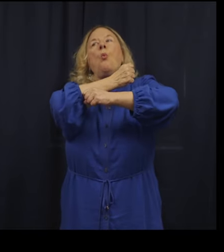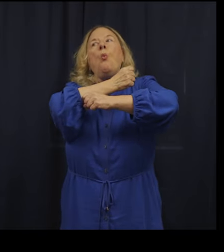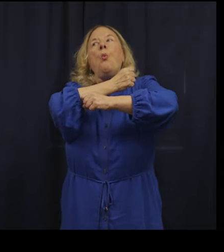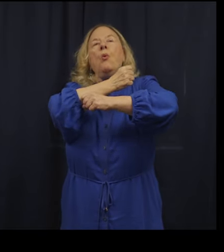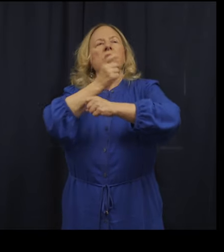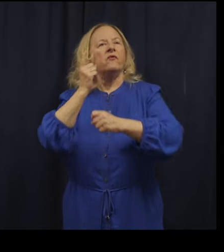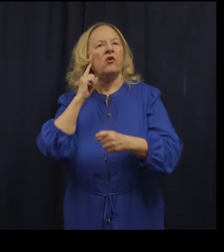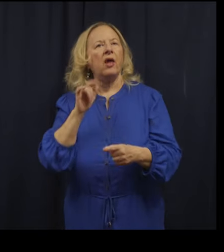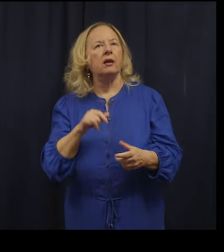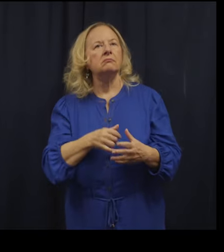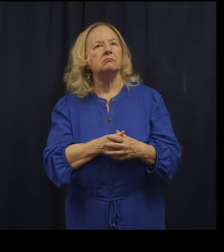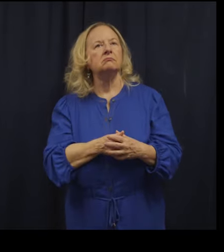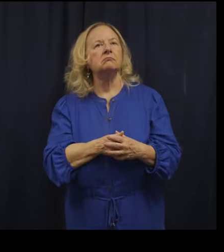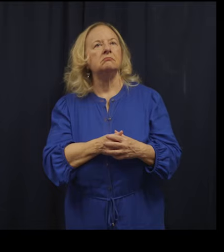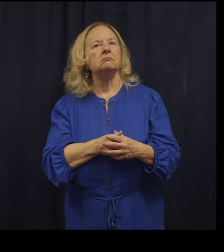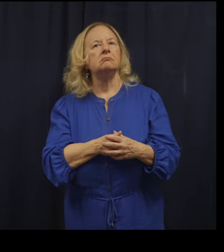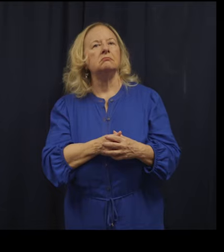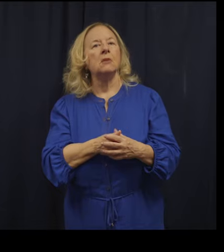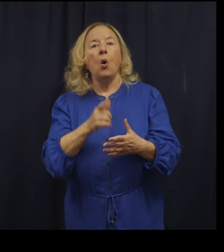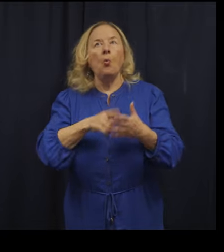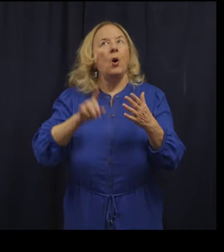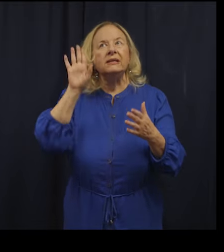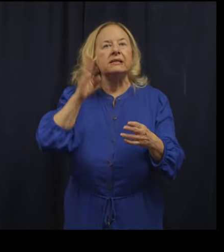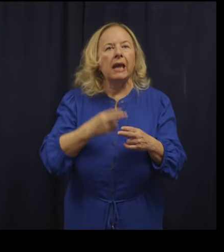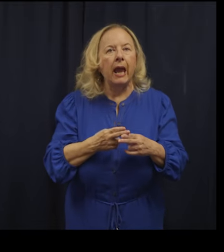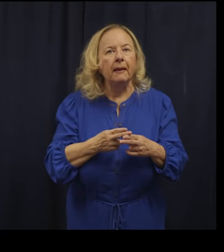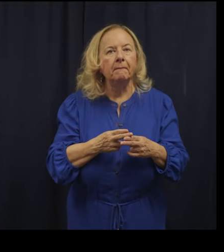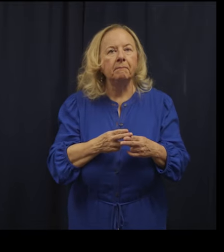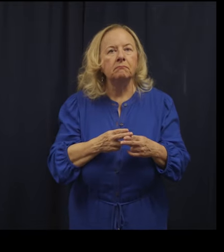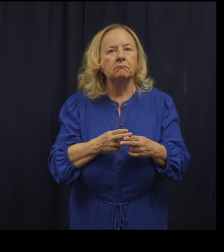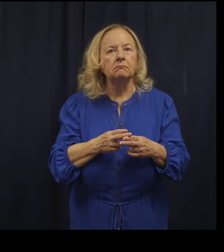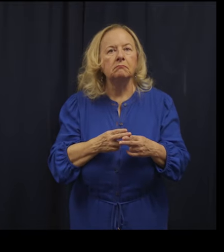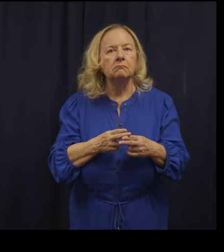How many of you have heard that? What's his name?